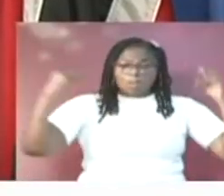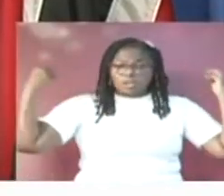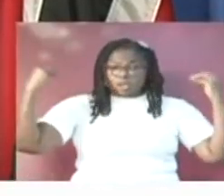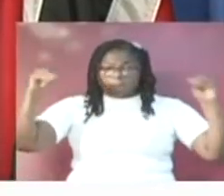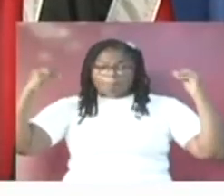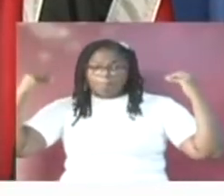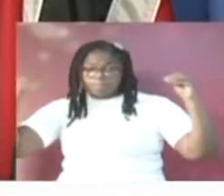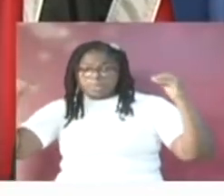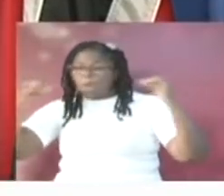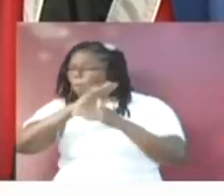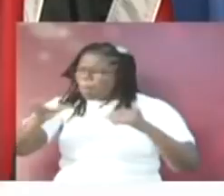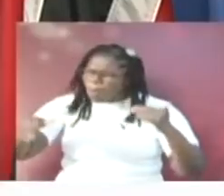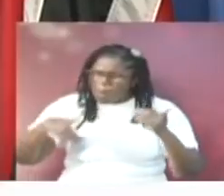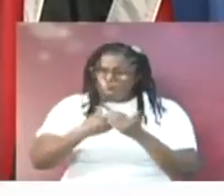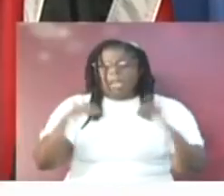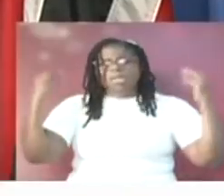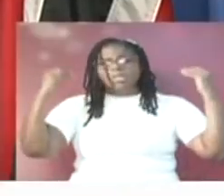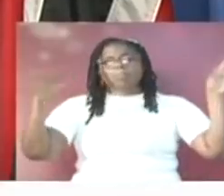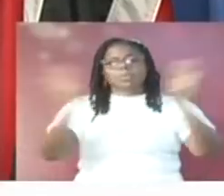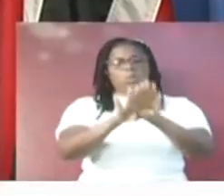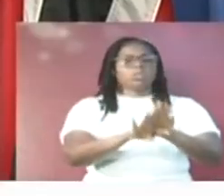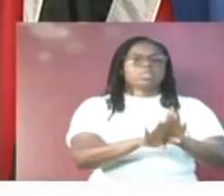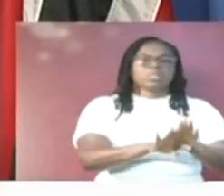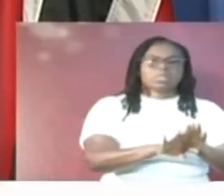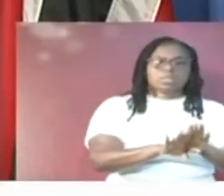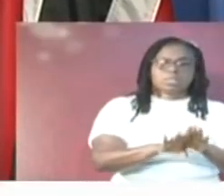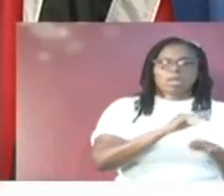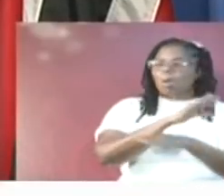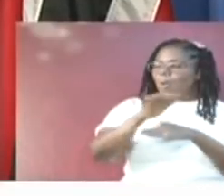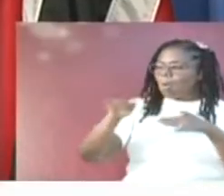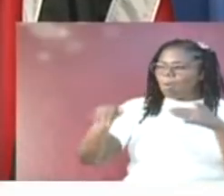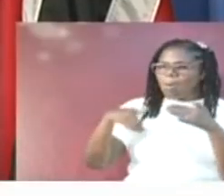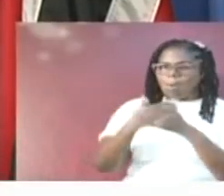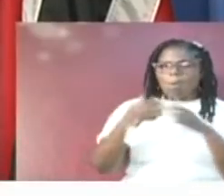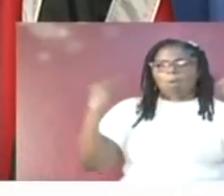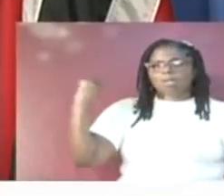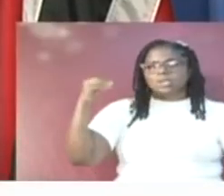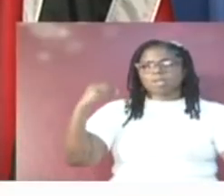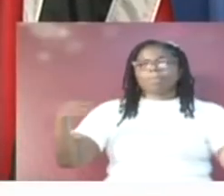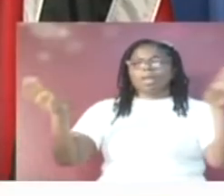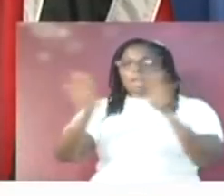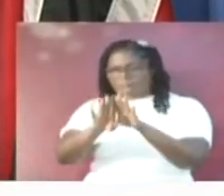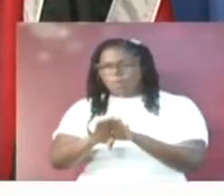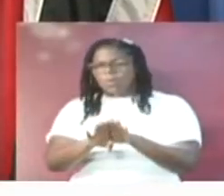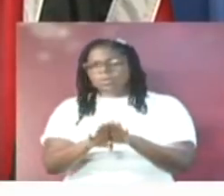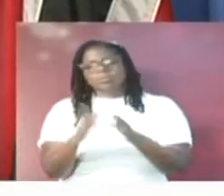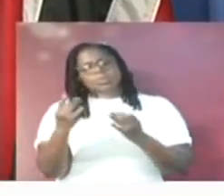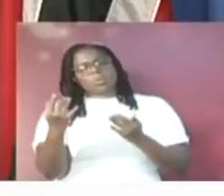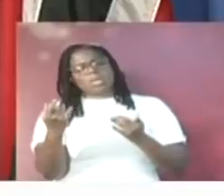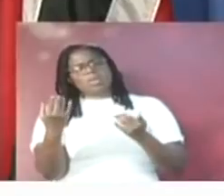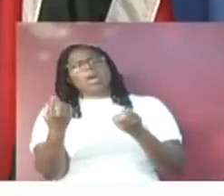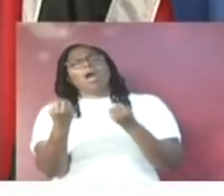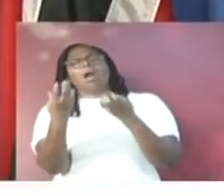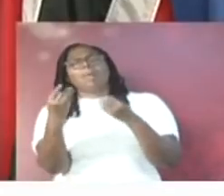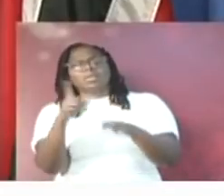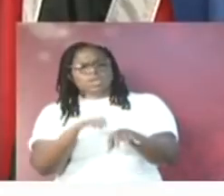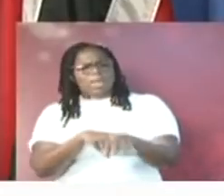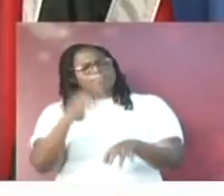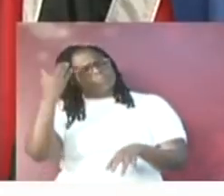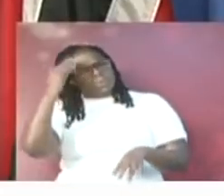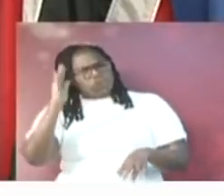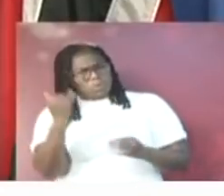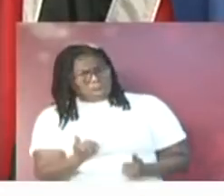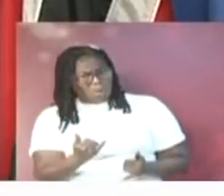would be discontinued for a specific period of time, the details of which will come to you by morning.